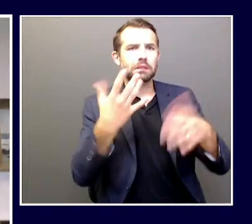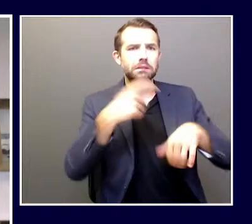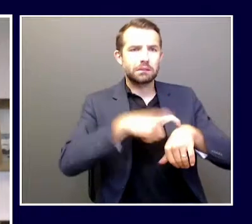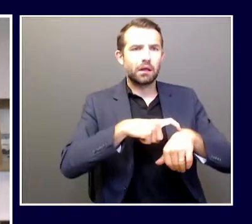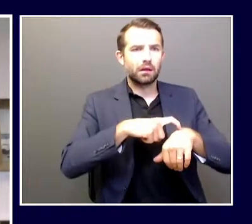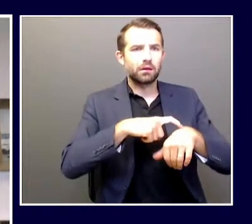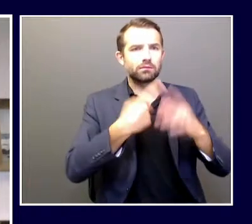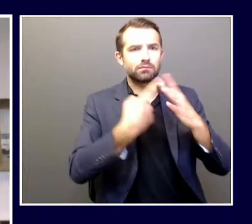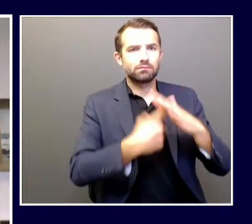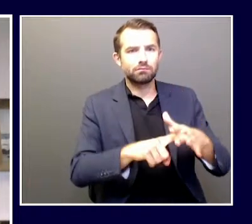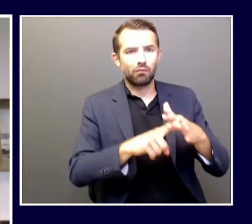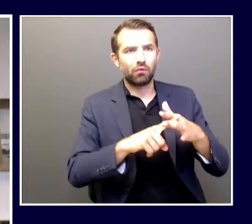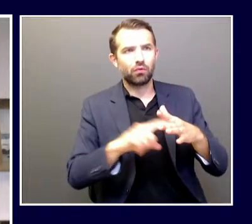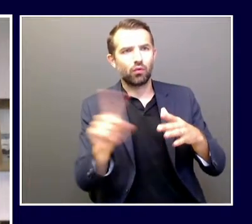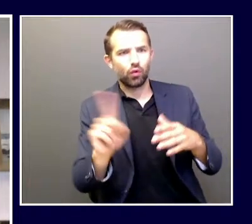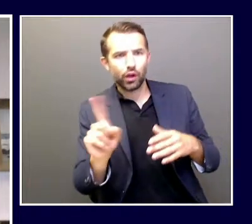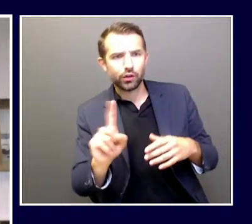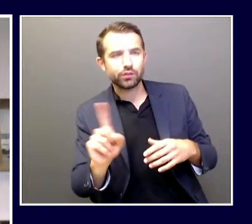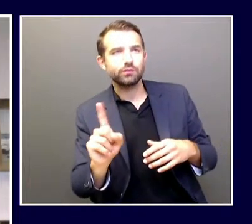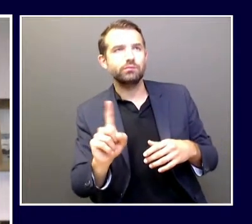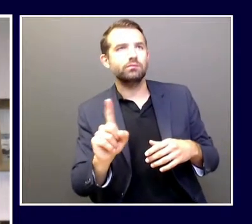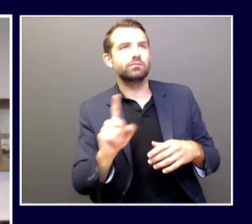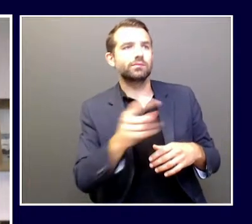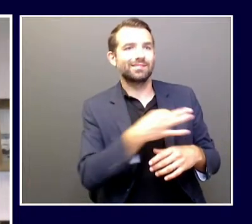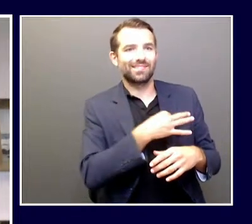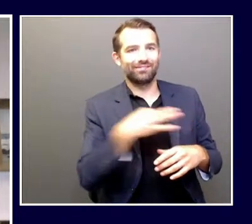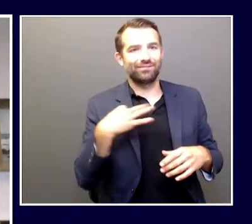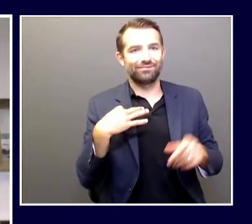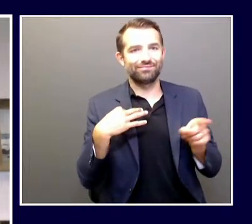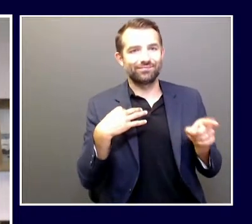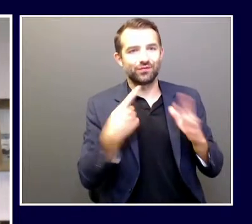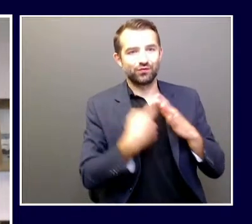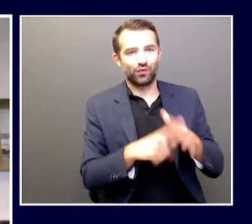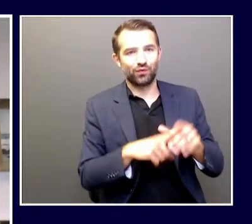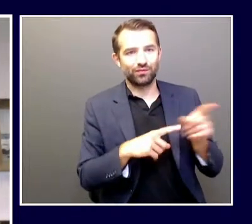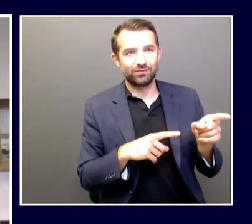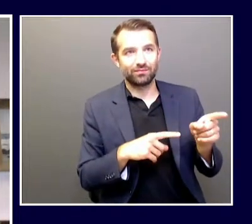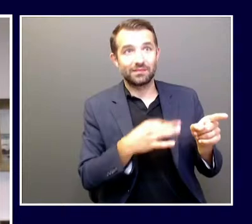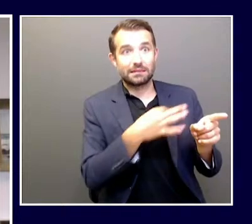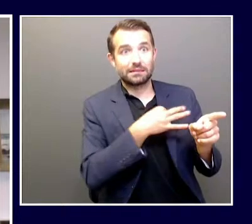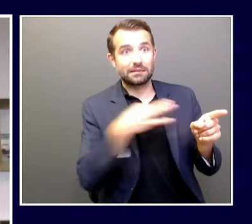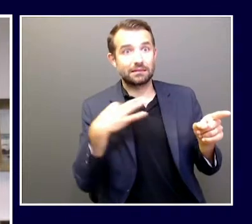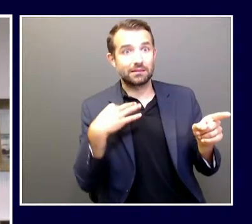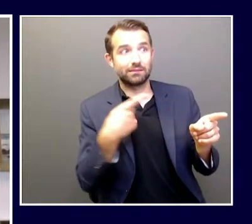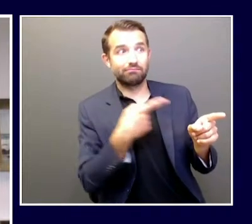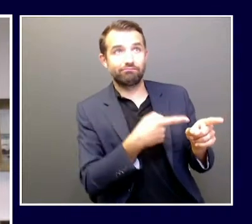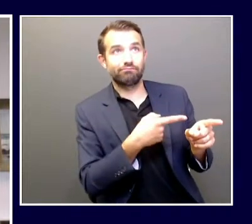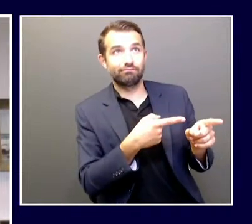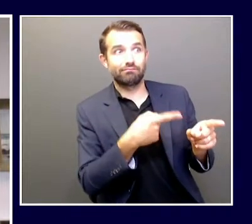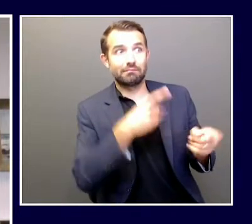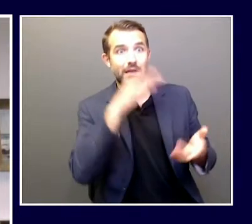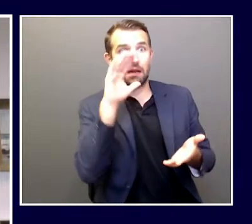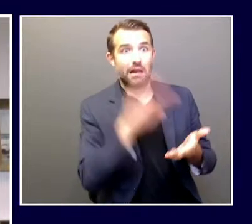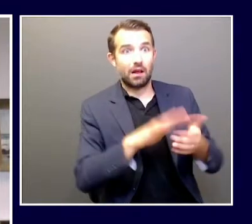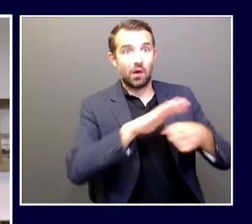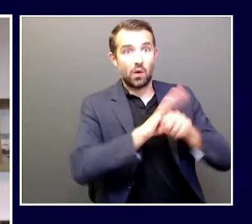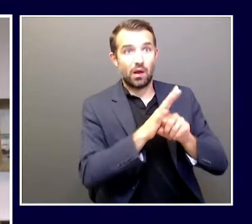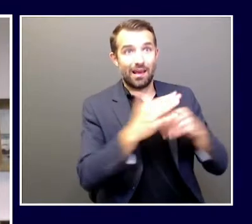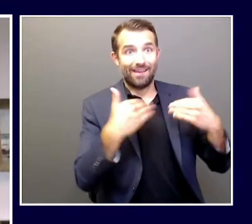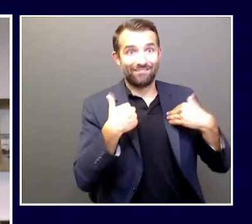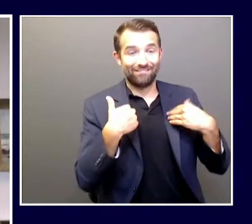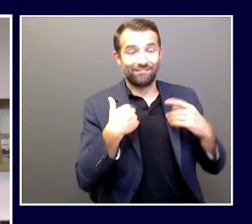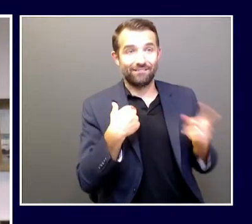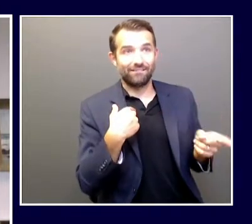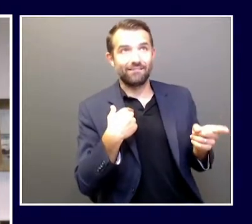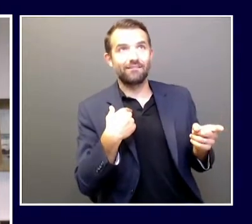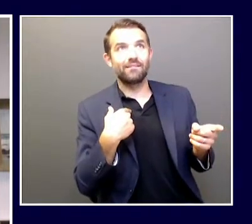And the more we can keep those staff COVID-free and reduce their likelihood of being sick, first of all, the more we can keep them on the job and not having